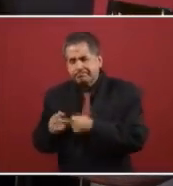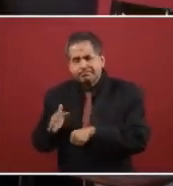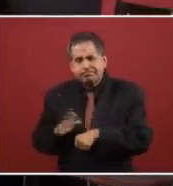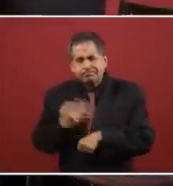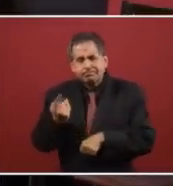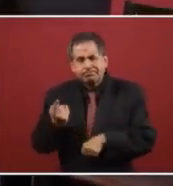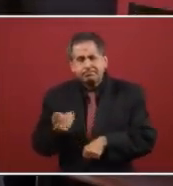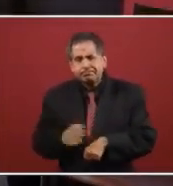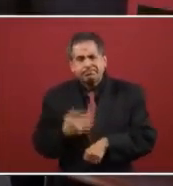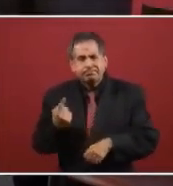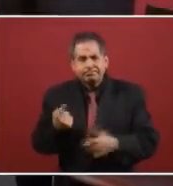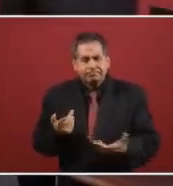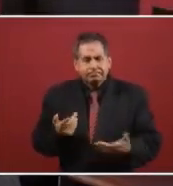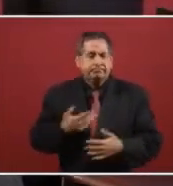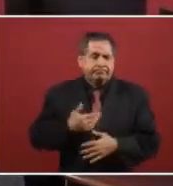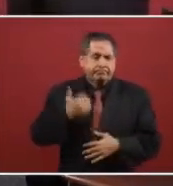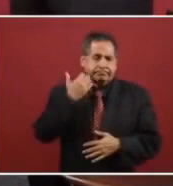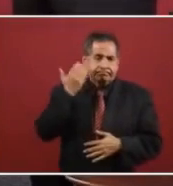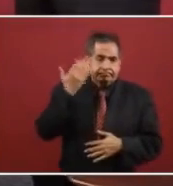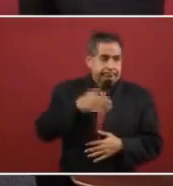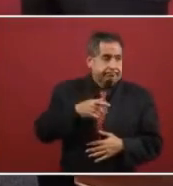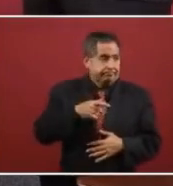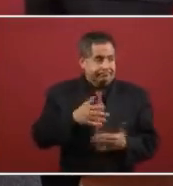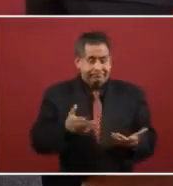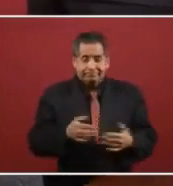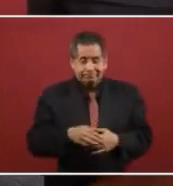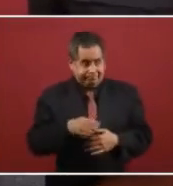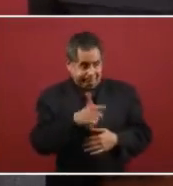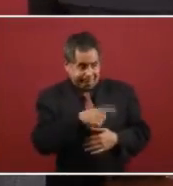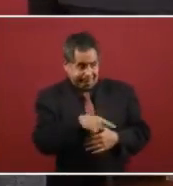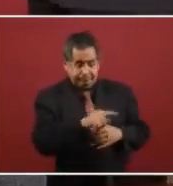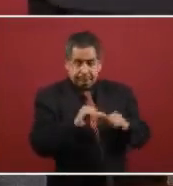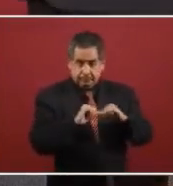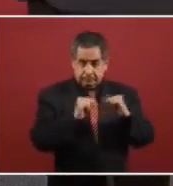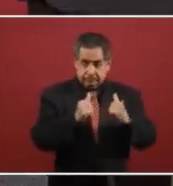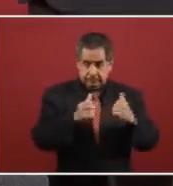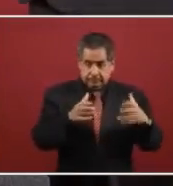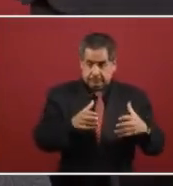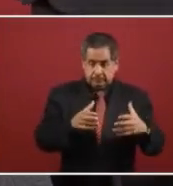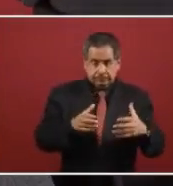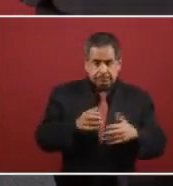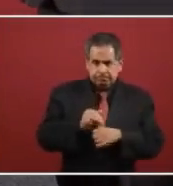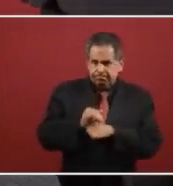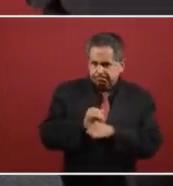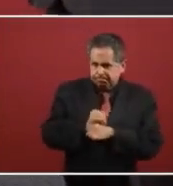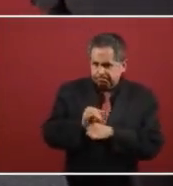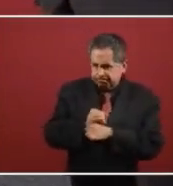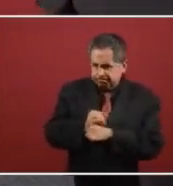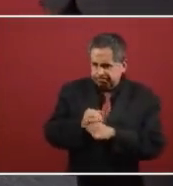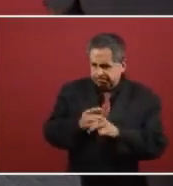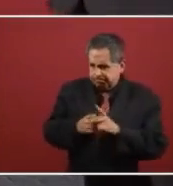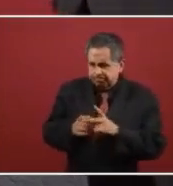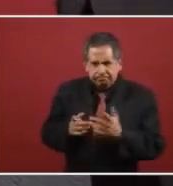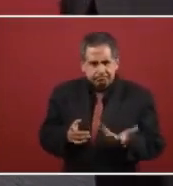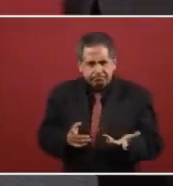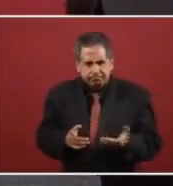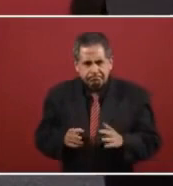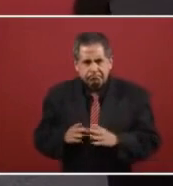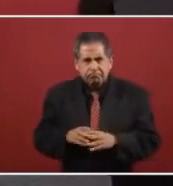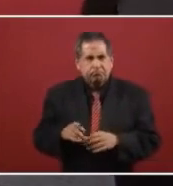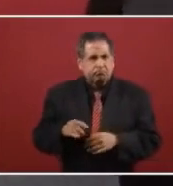would like que estas organizaciones that these organizations would condenando el modelo